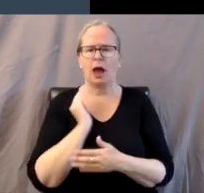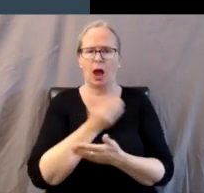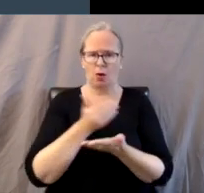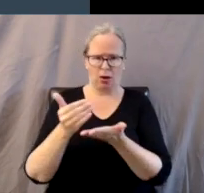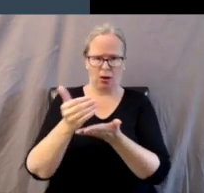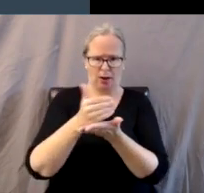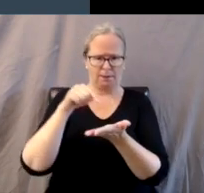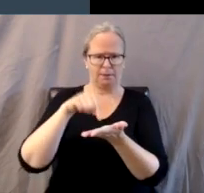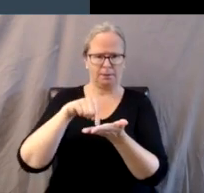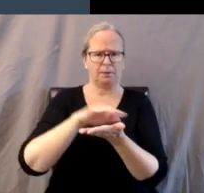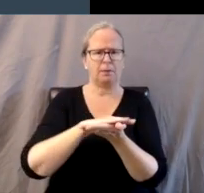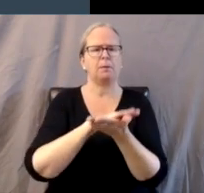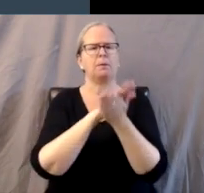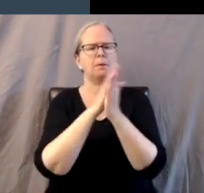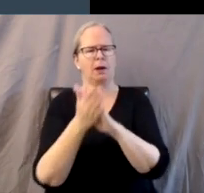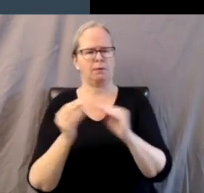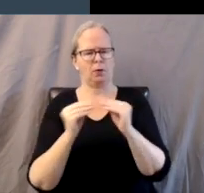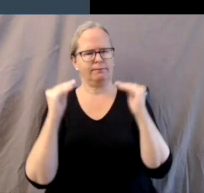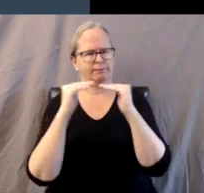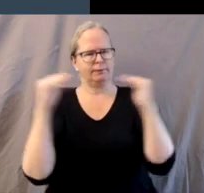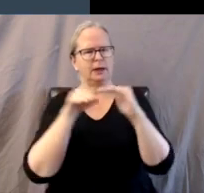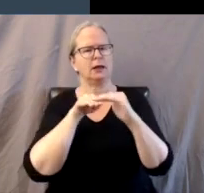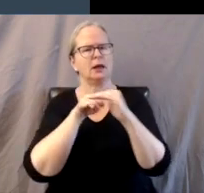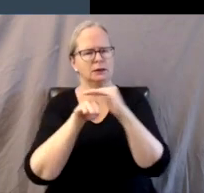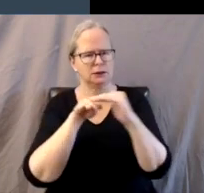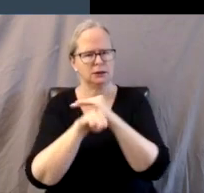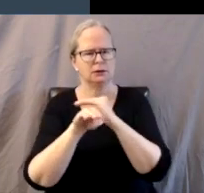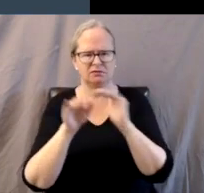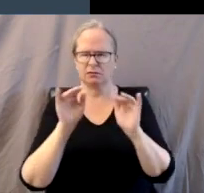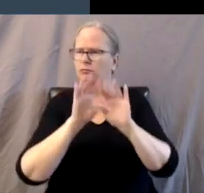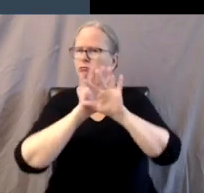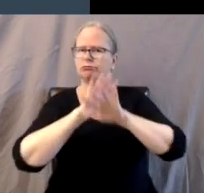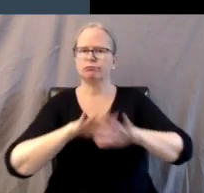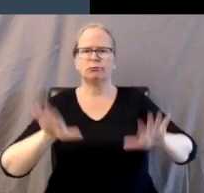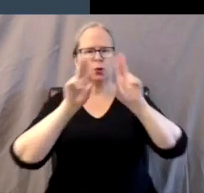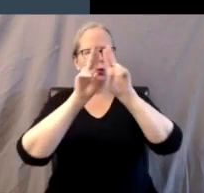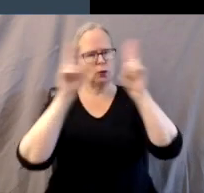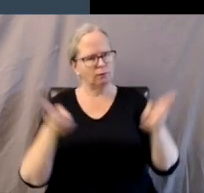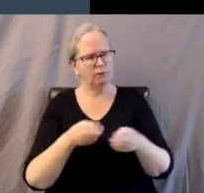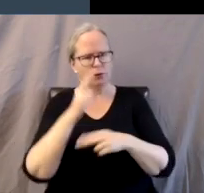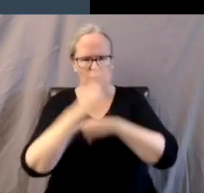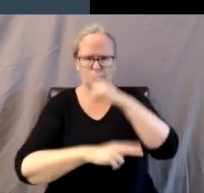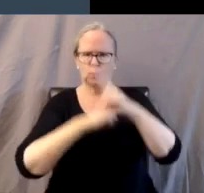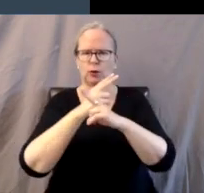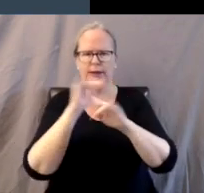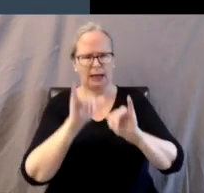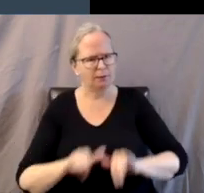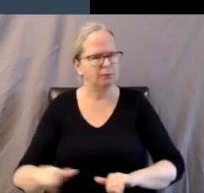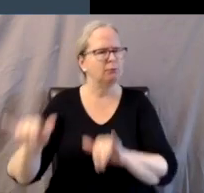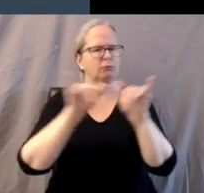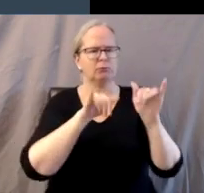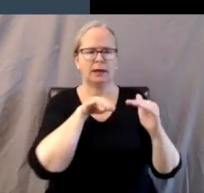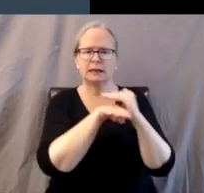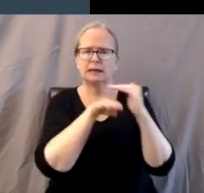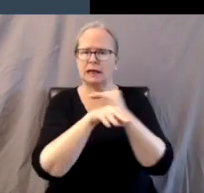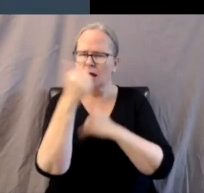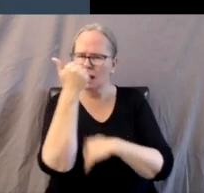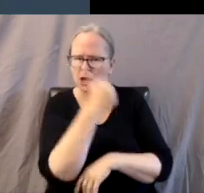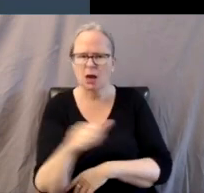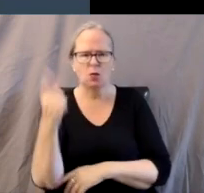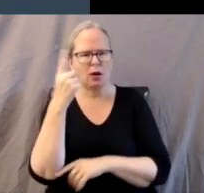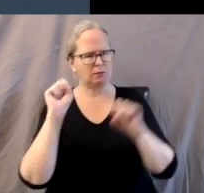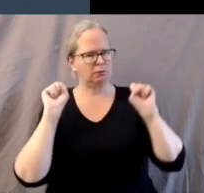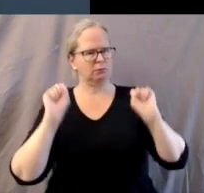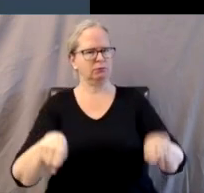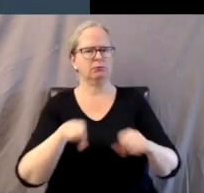first principle is be universal. So a basic income that is available to everyone and is received by